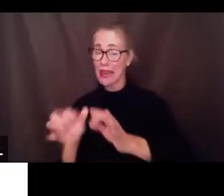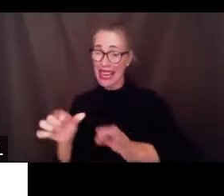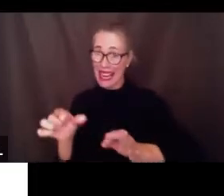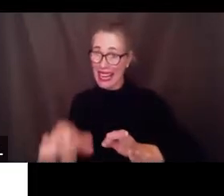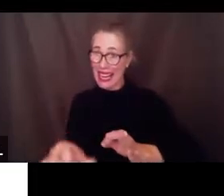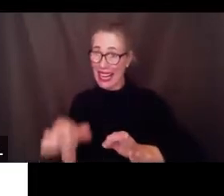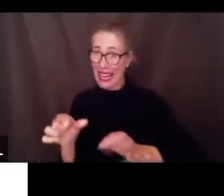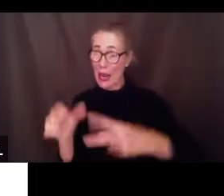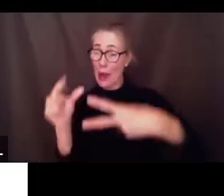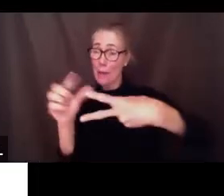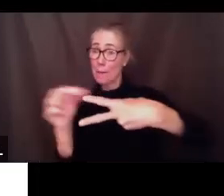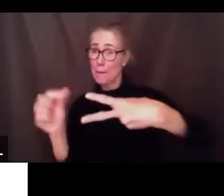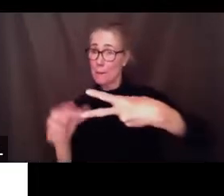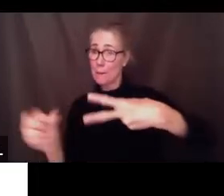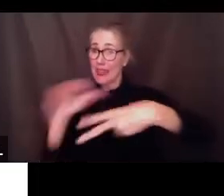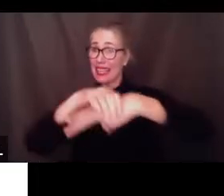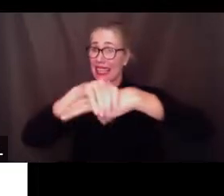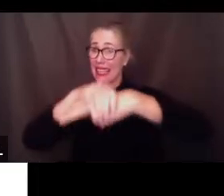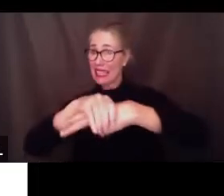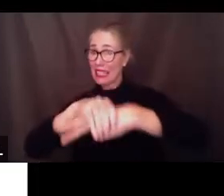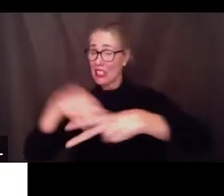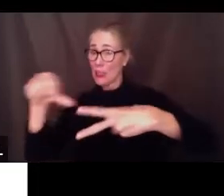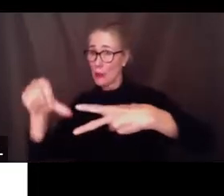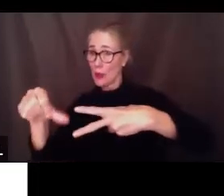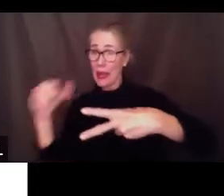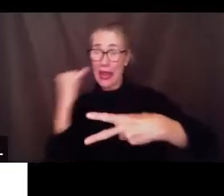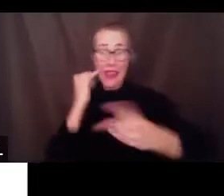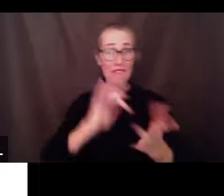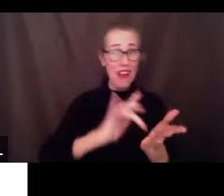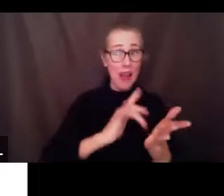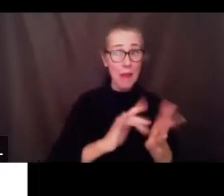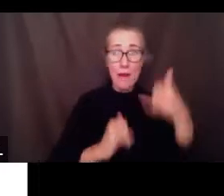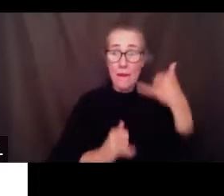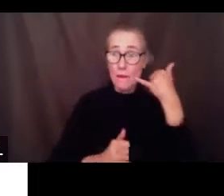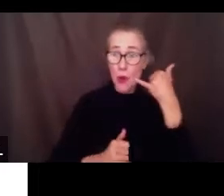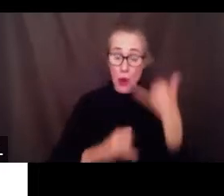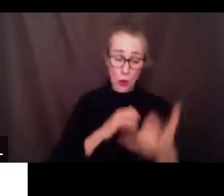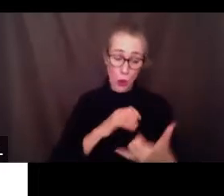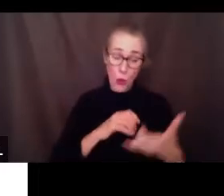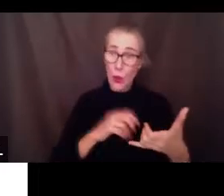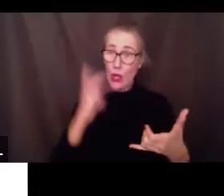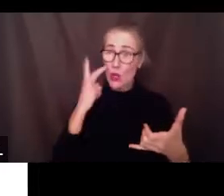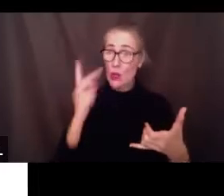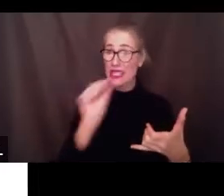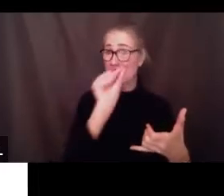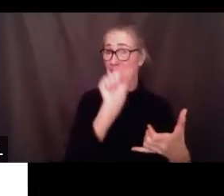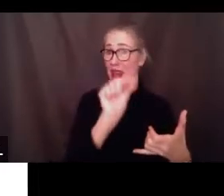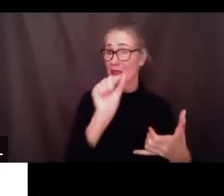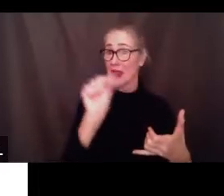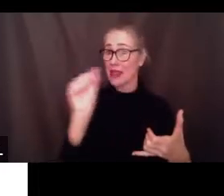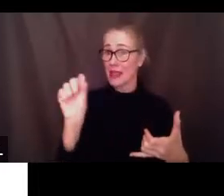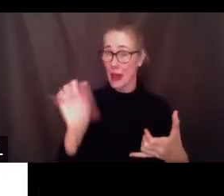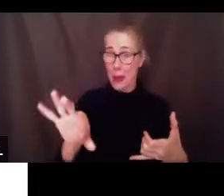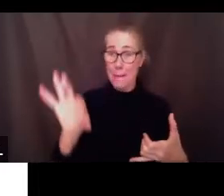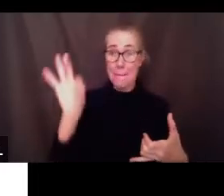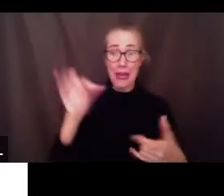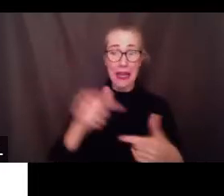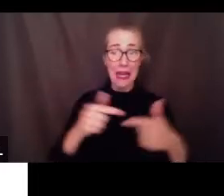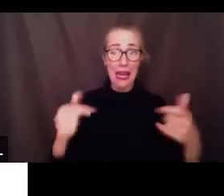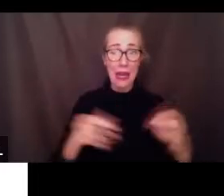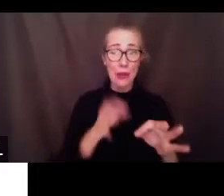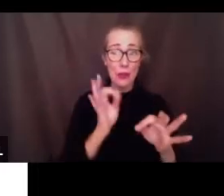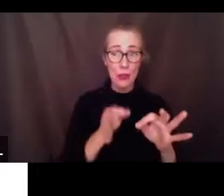select English. If you are on an iPad or a phone locate the three dot menu and select language interpretation.